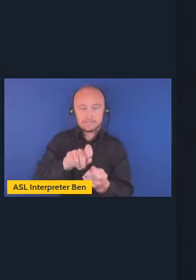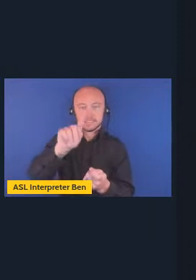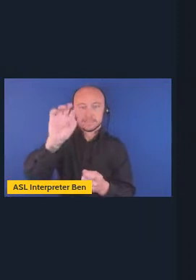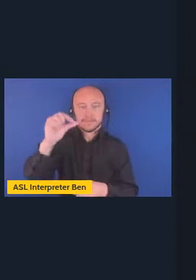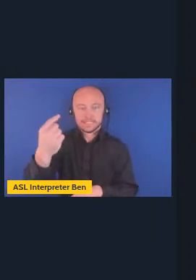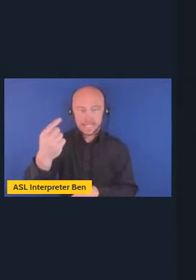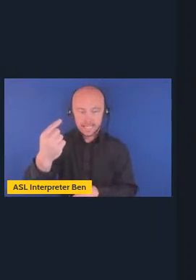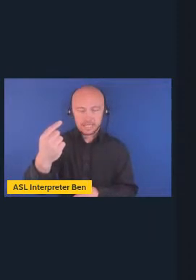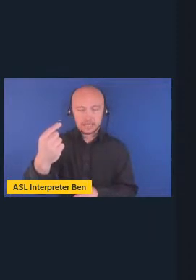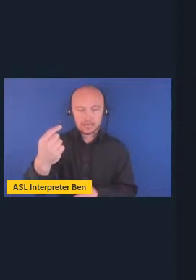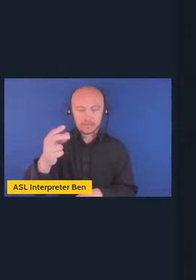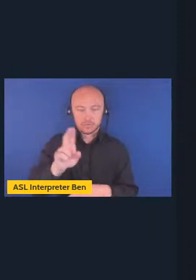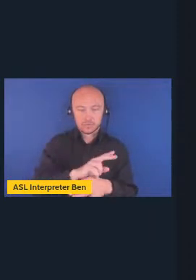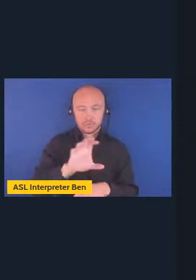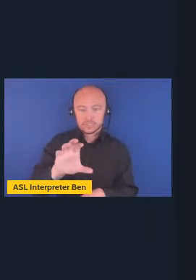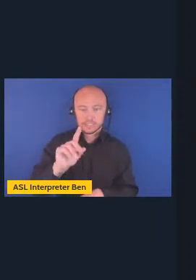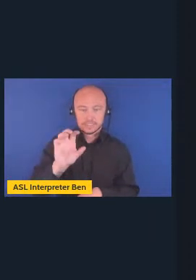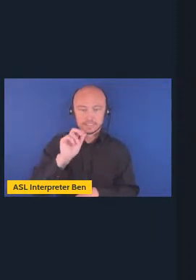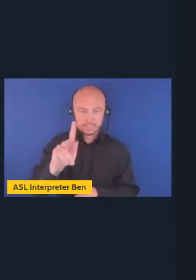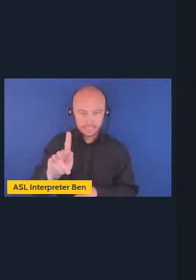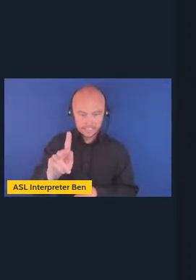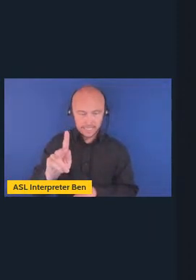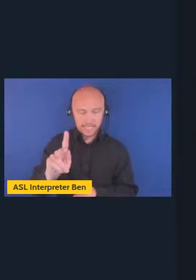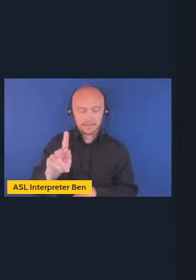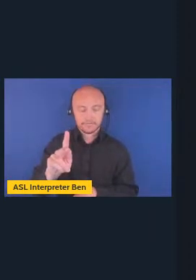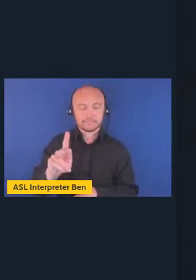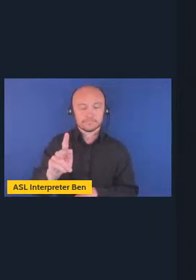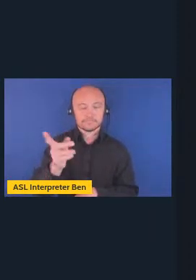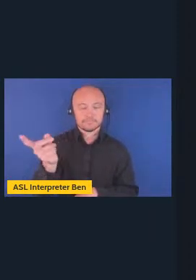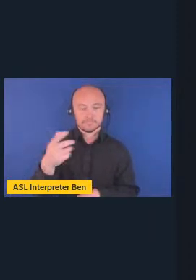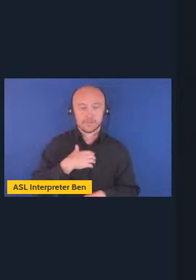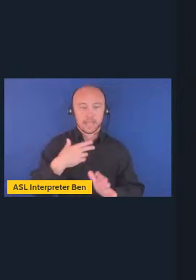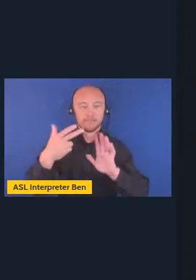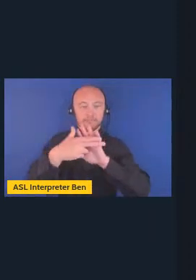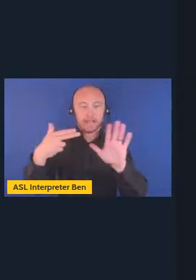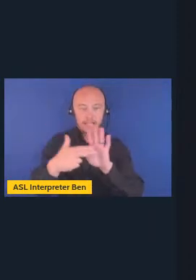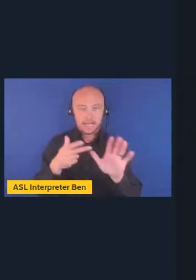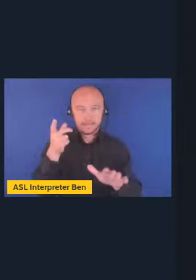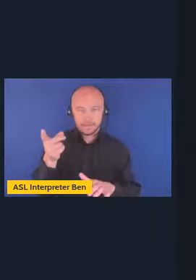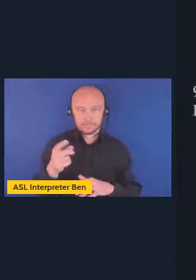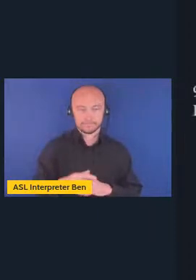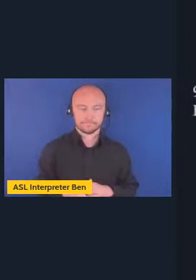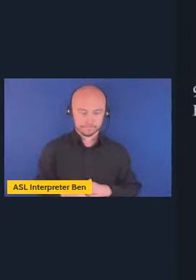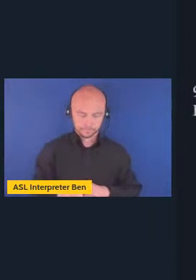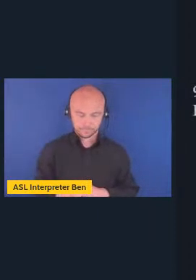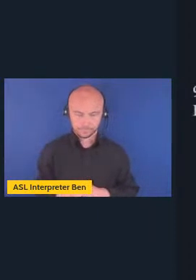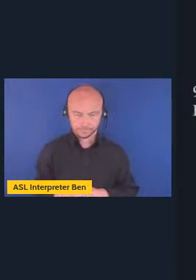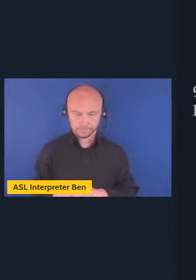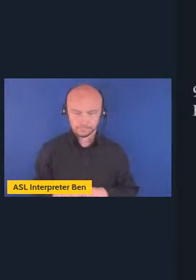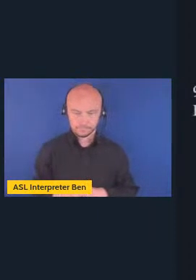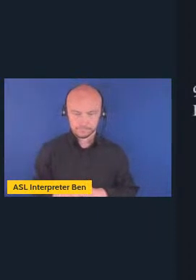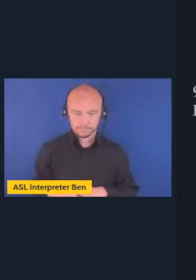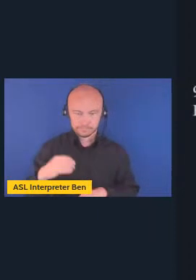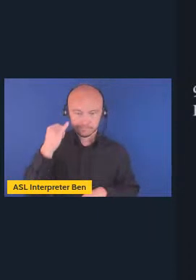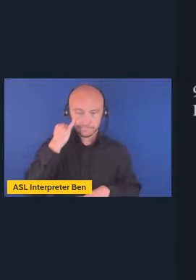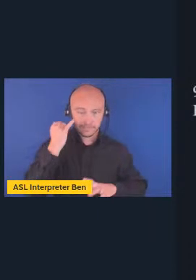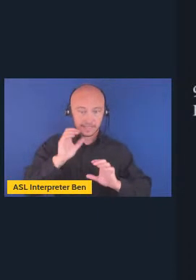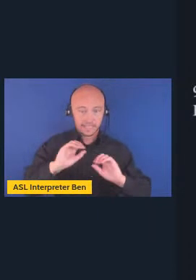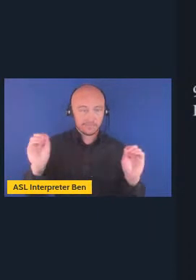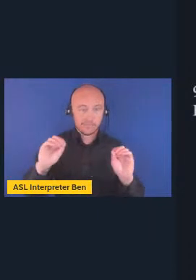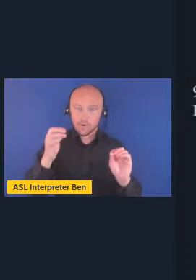using CDK synth command, like which I have highlighted here. If there are no errors